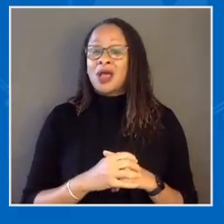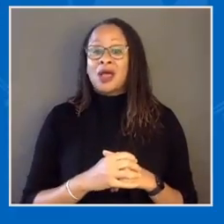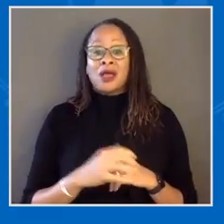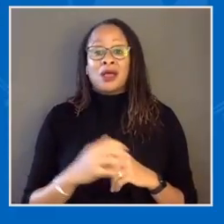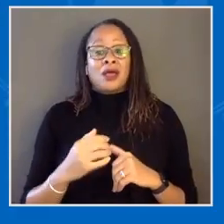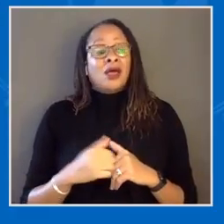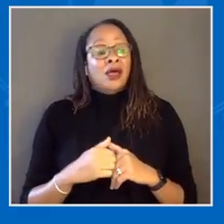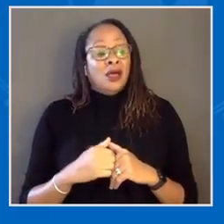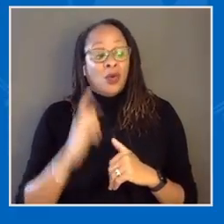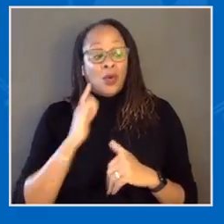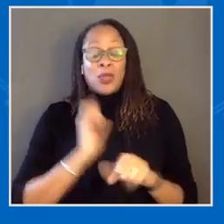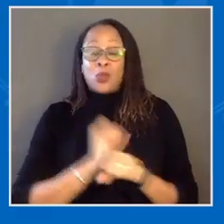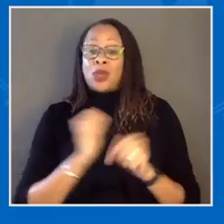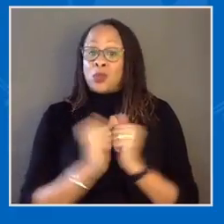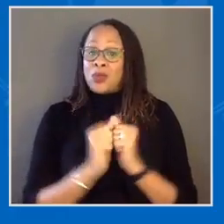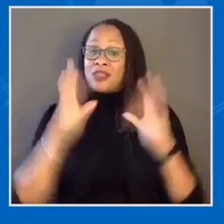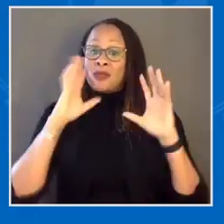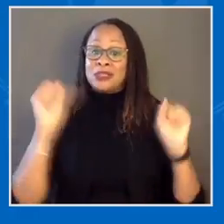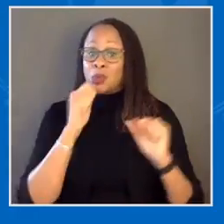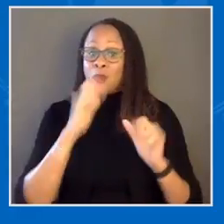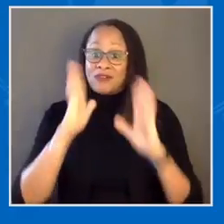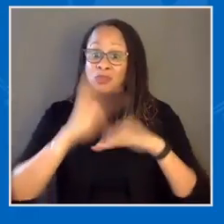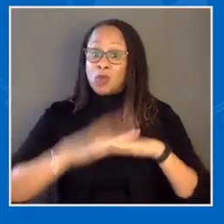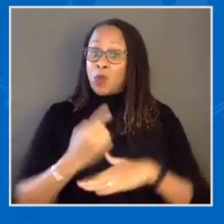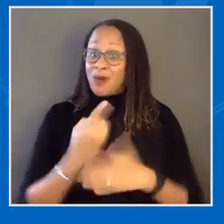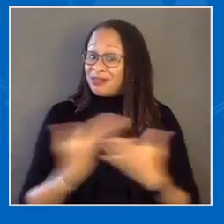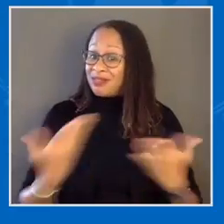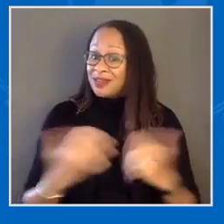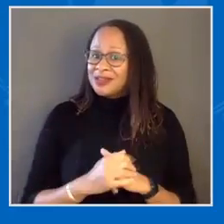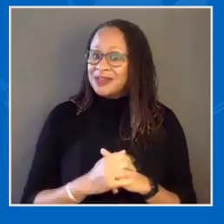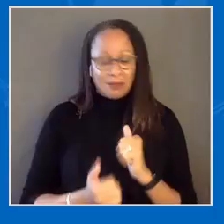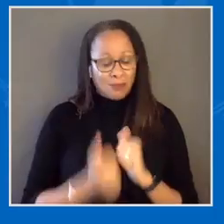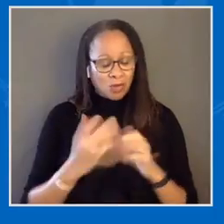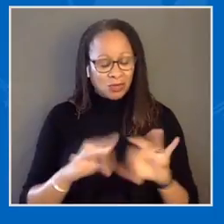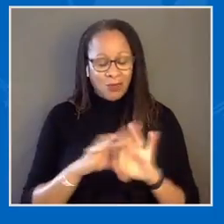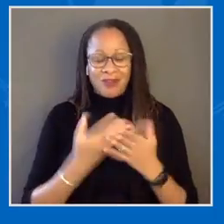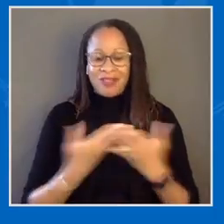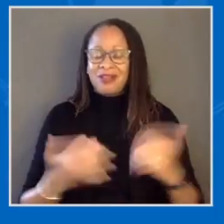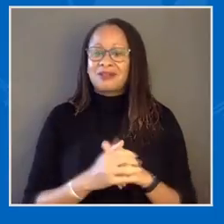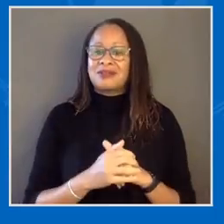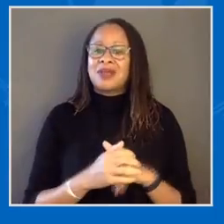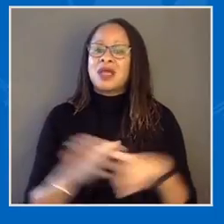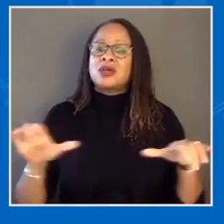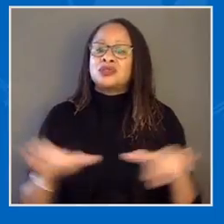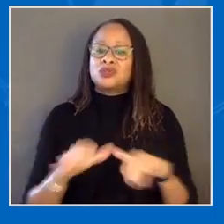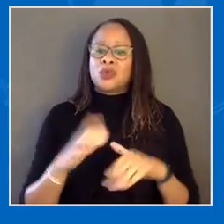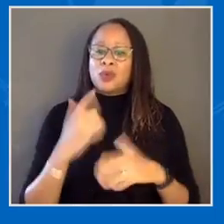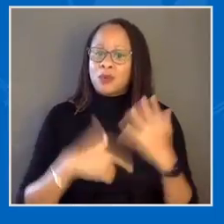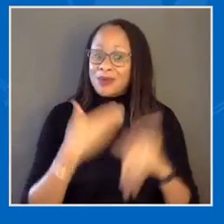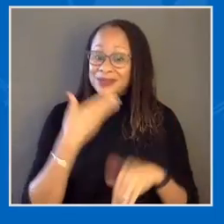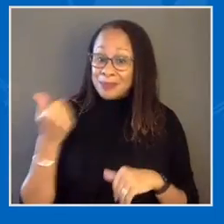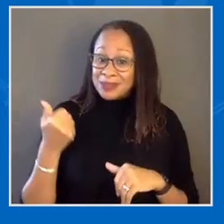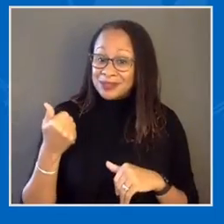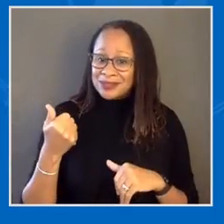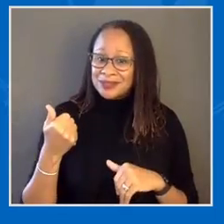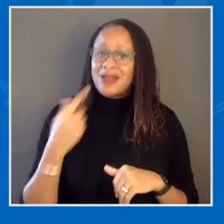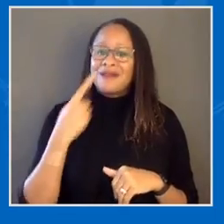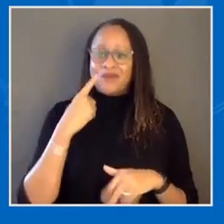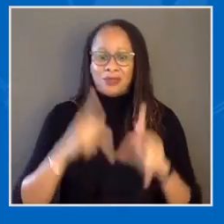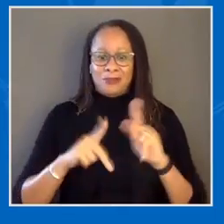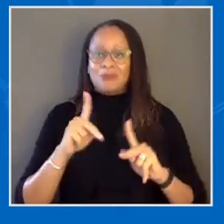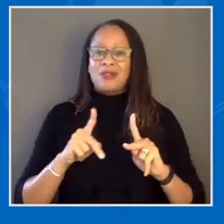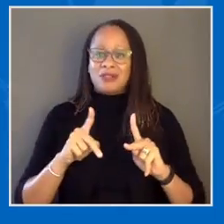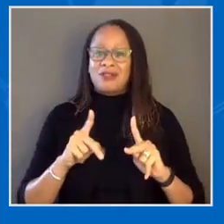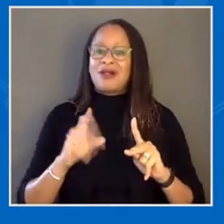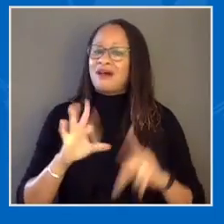who will be focused on one thing and one thing only: doing what is best for the people of